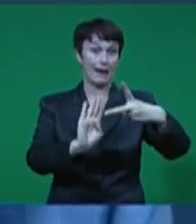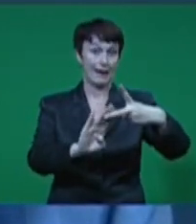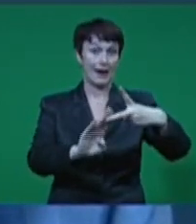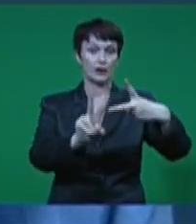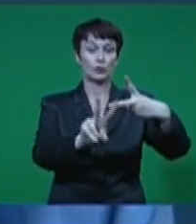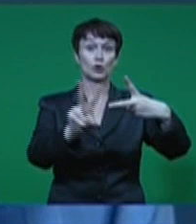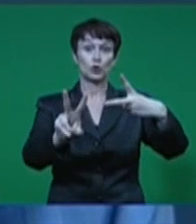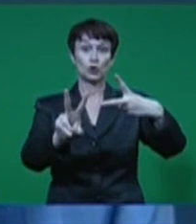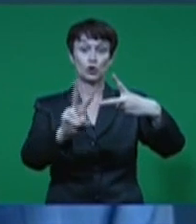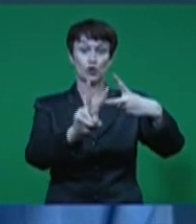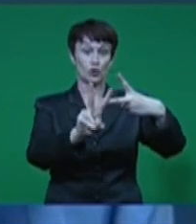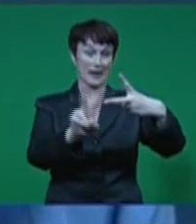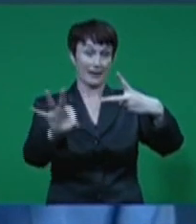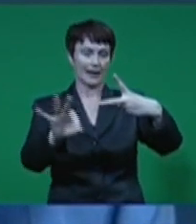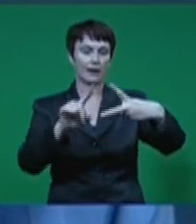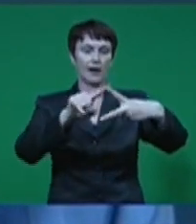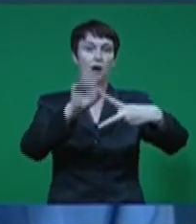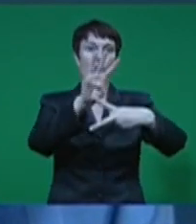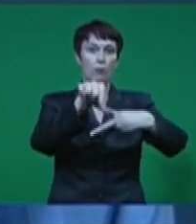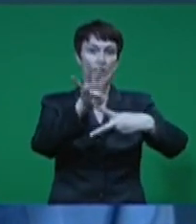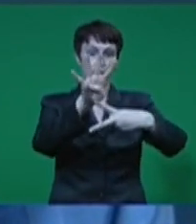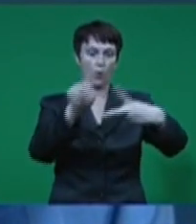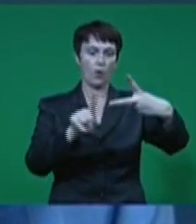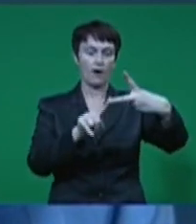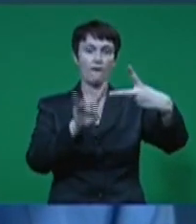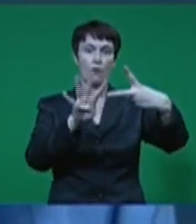and 4.5% respectively.